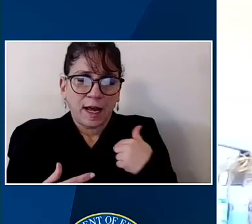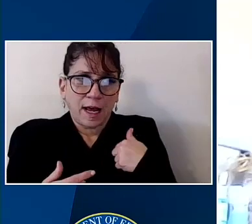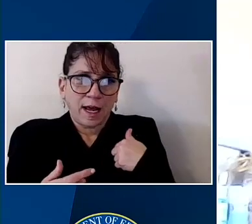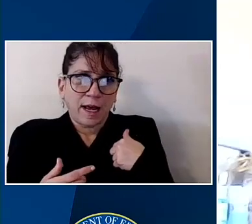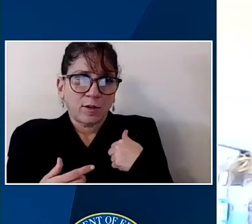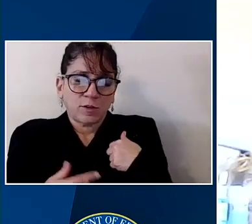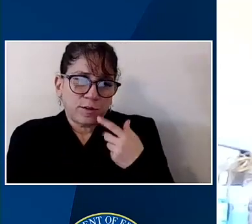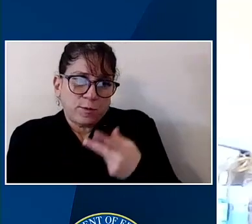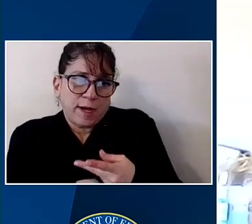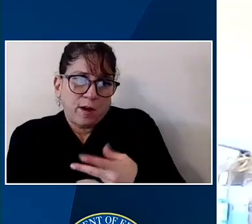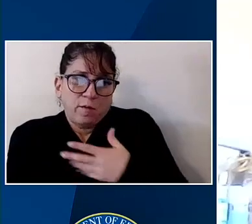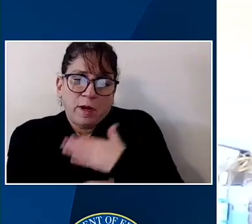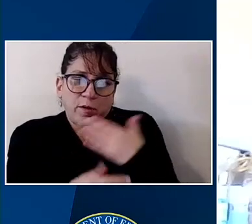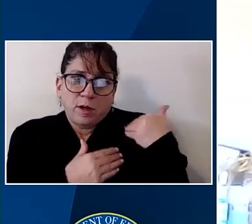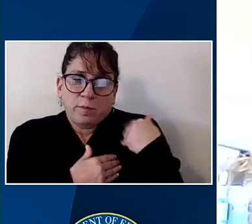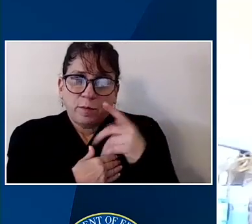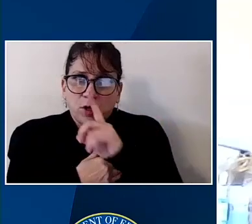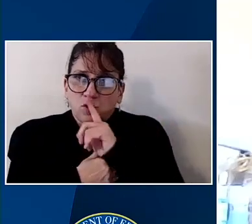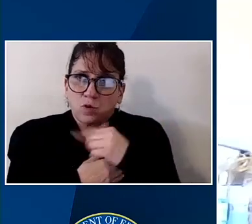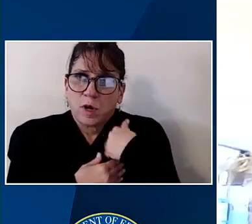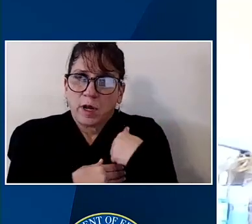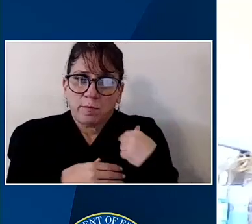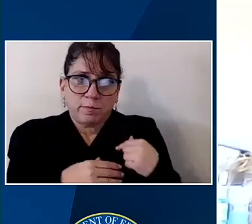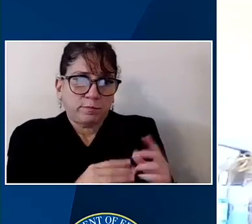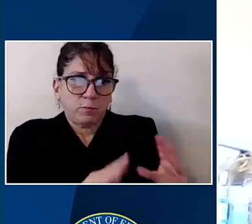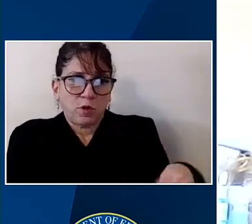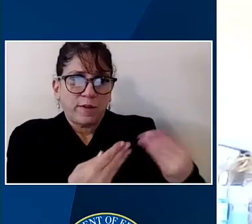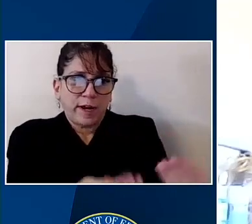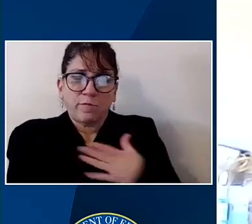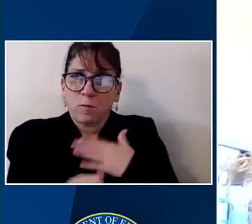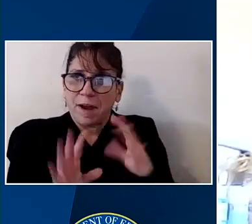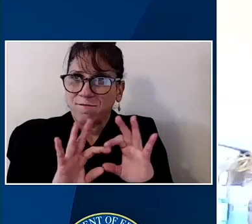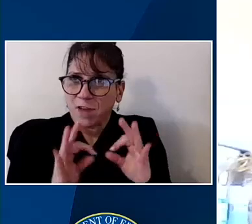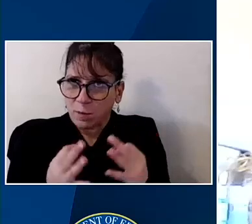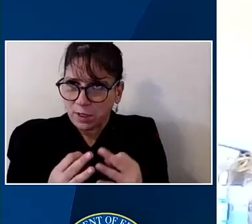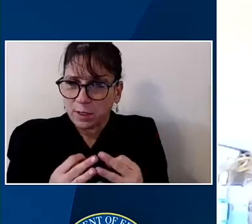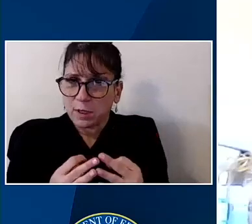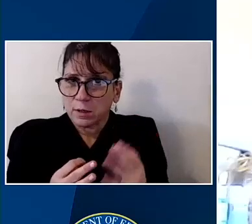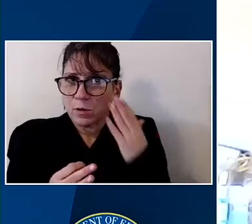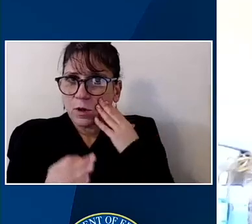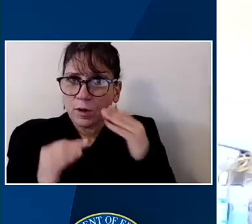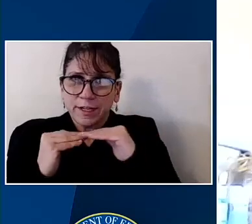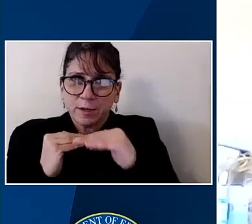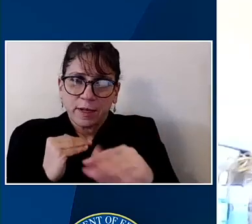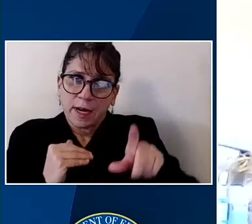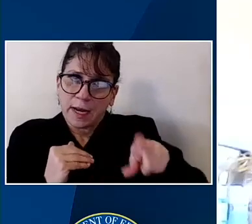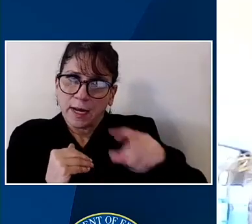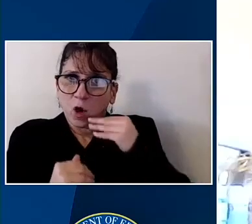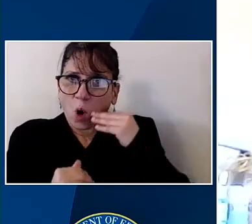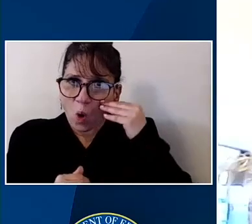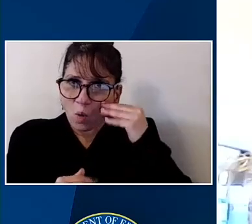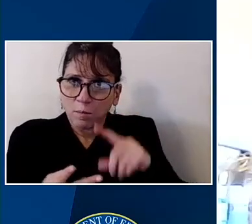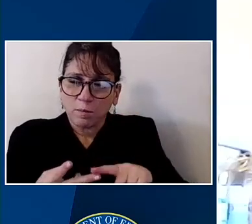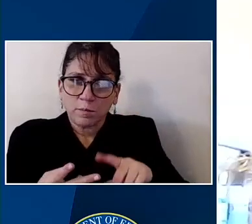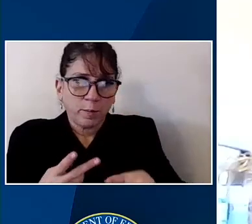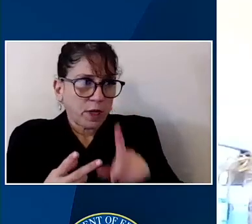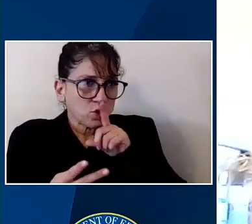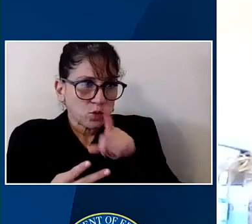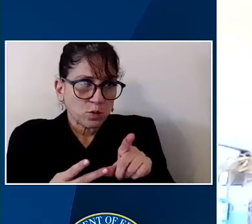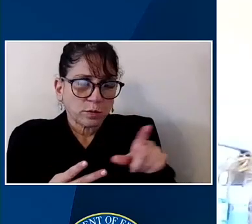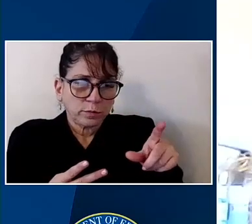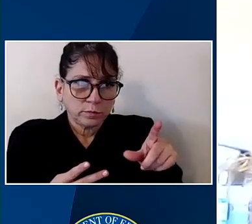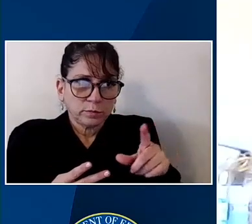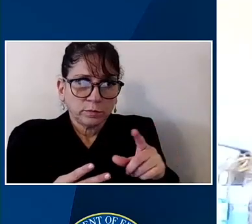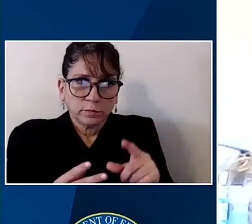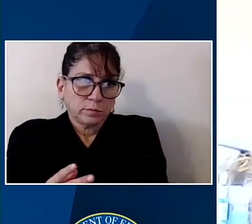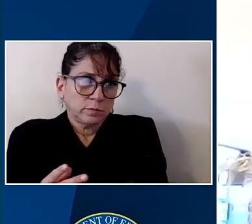of my responsibilities, make sure that I was providing for my family, you know, the stability that they needed, a home, making sure that the